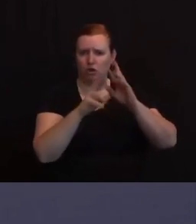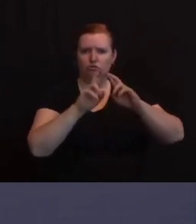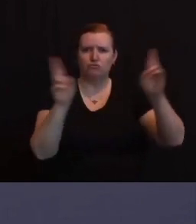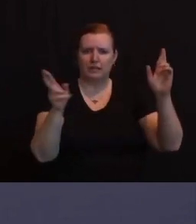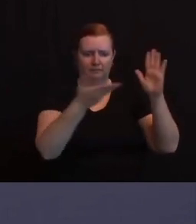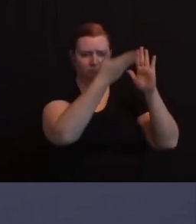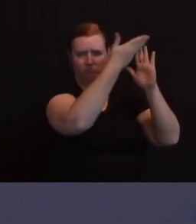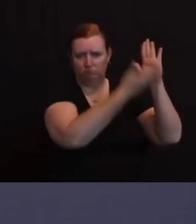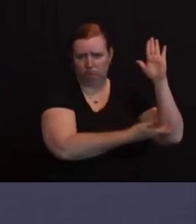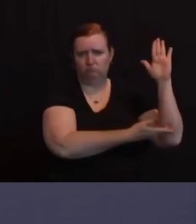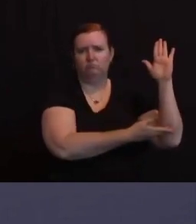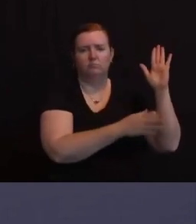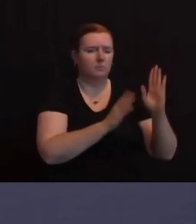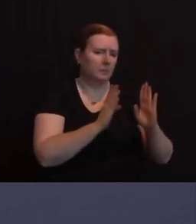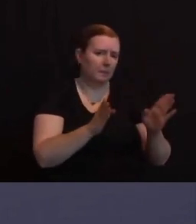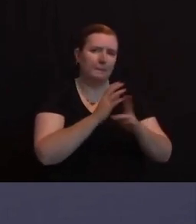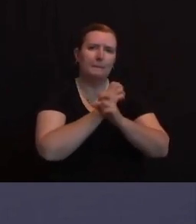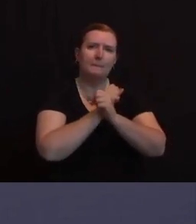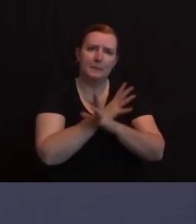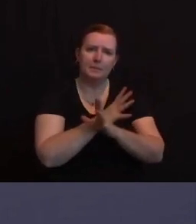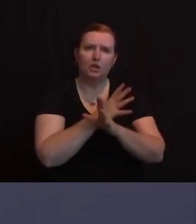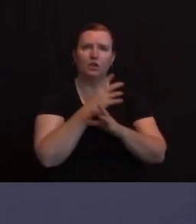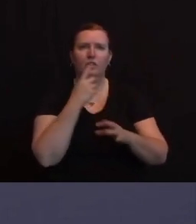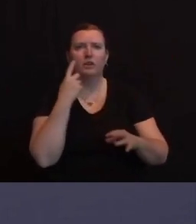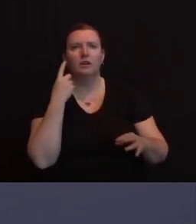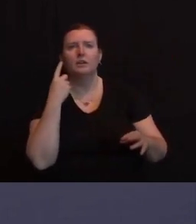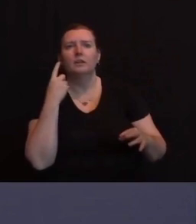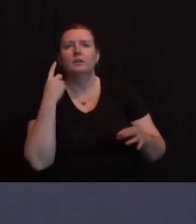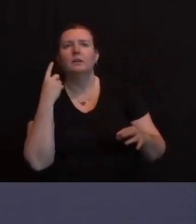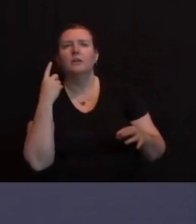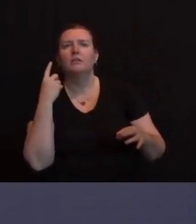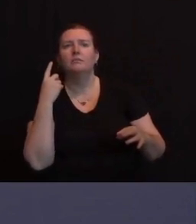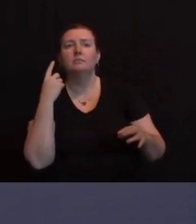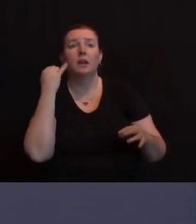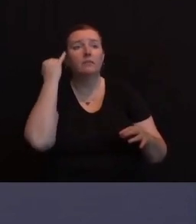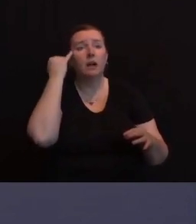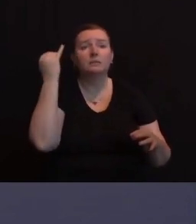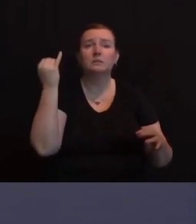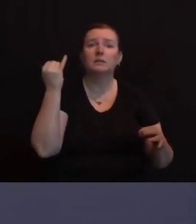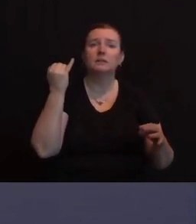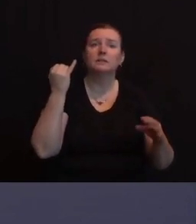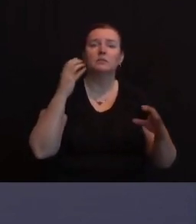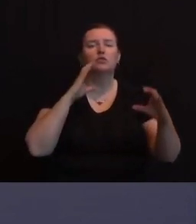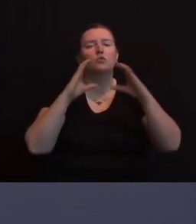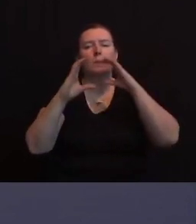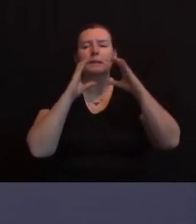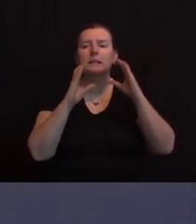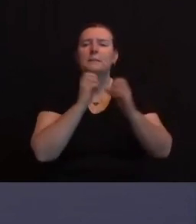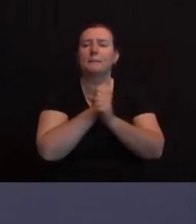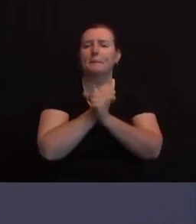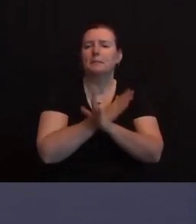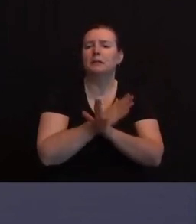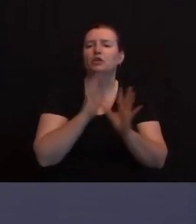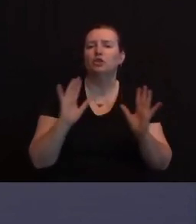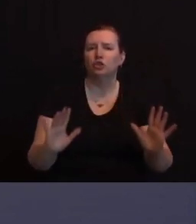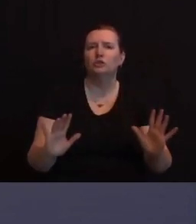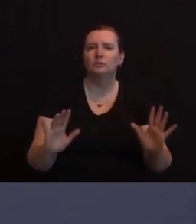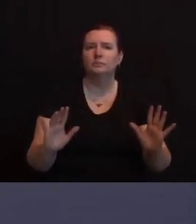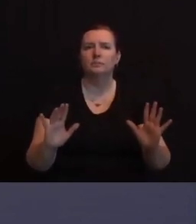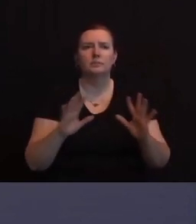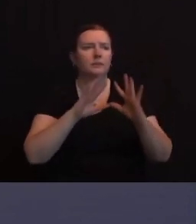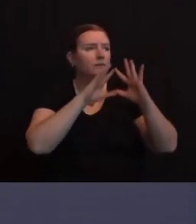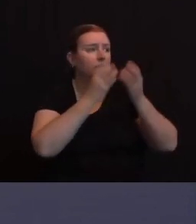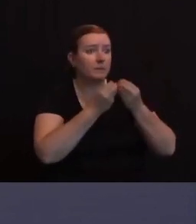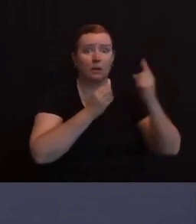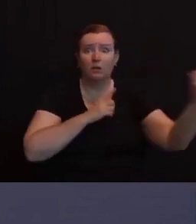sure that you have a communications plan, understanding that sometimes we're not all together with our families when that happens. And it's important